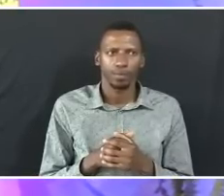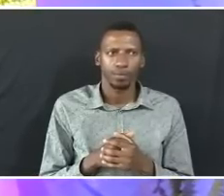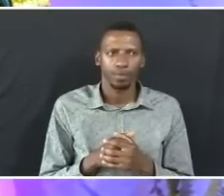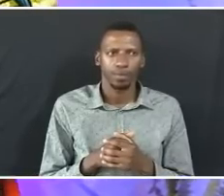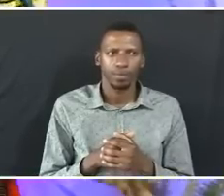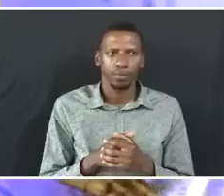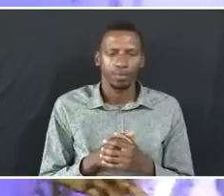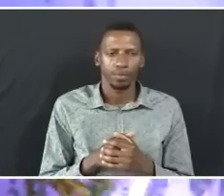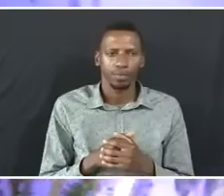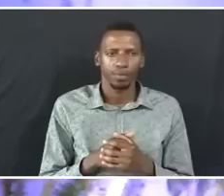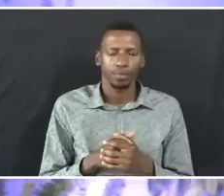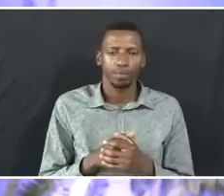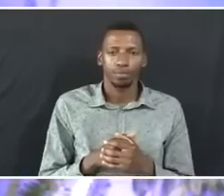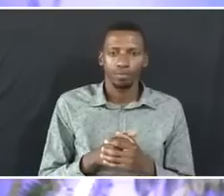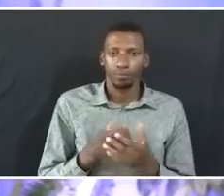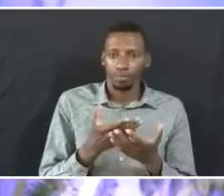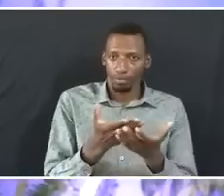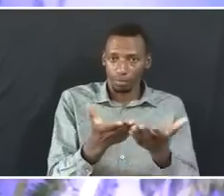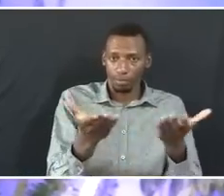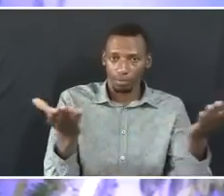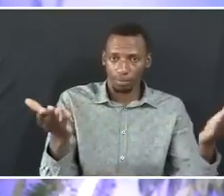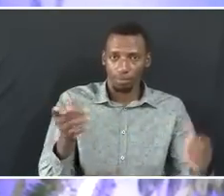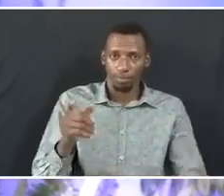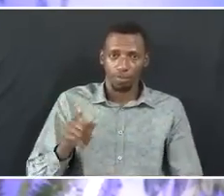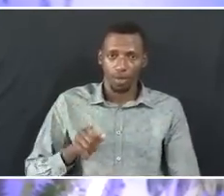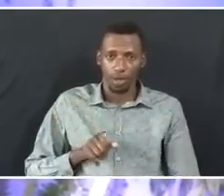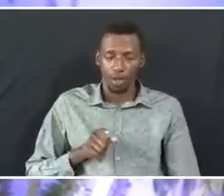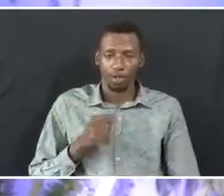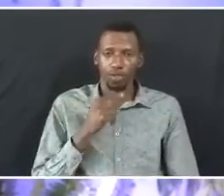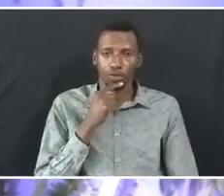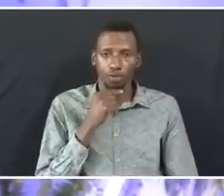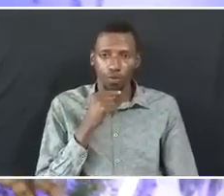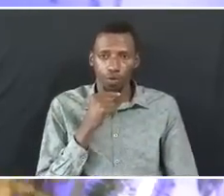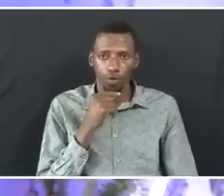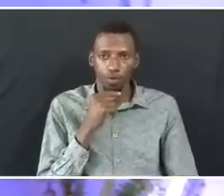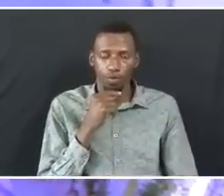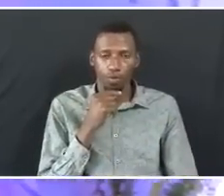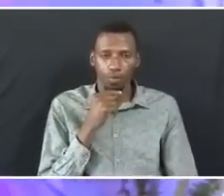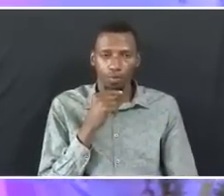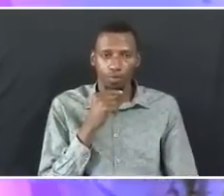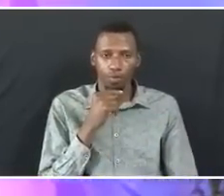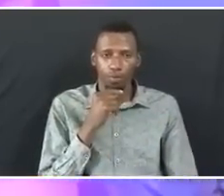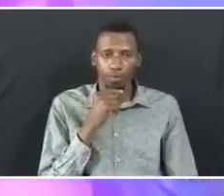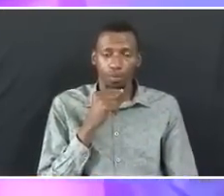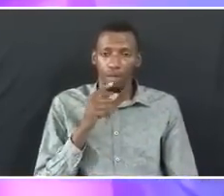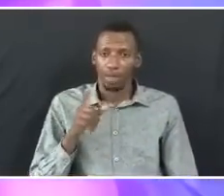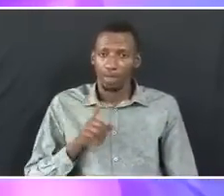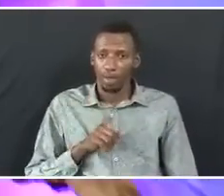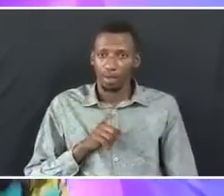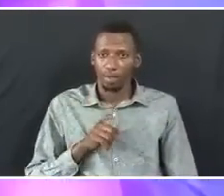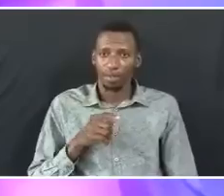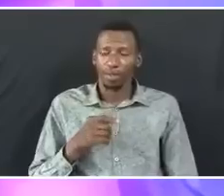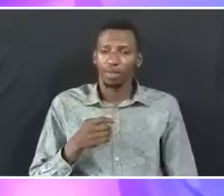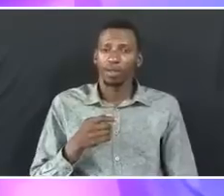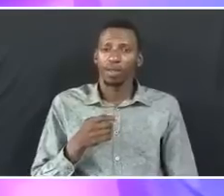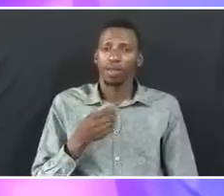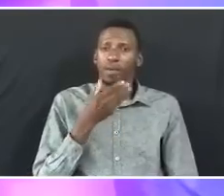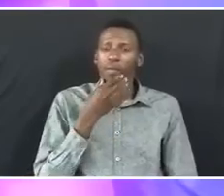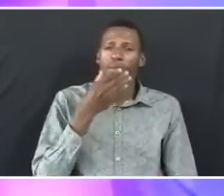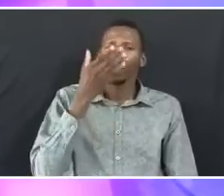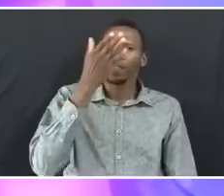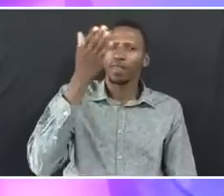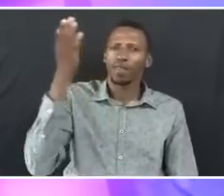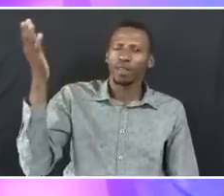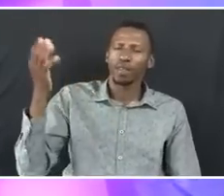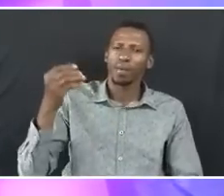So my girls and my boys, there are many men, many women,